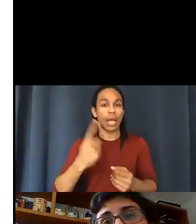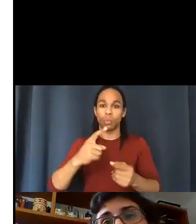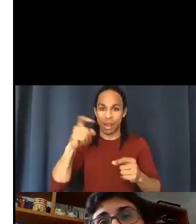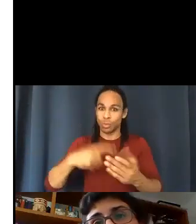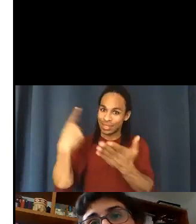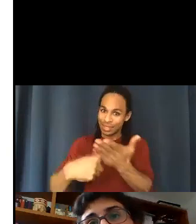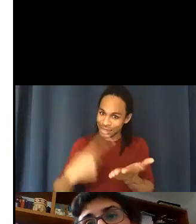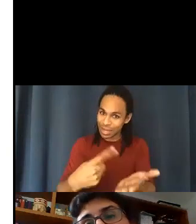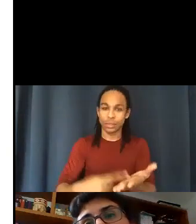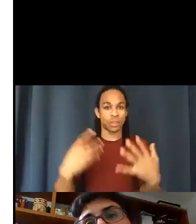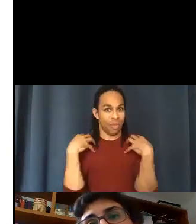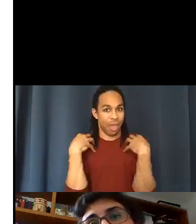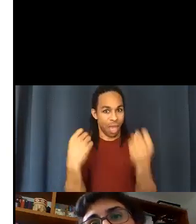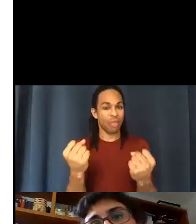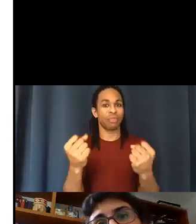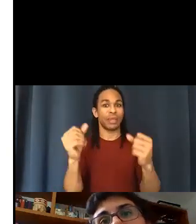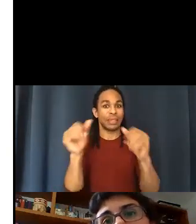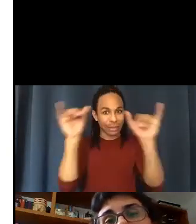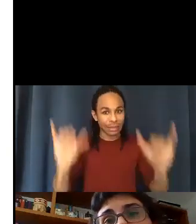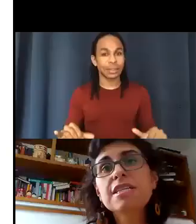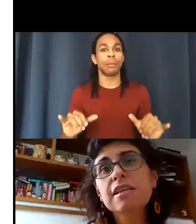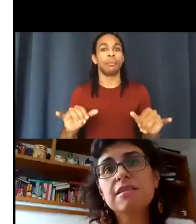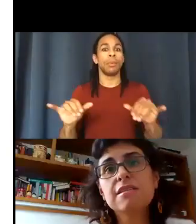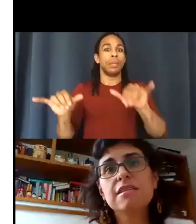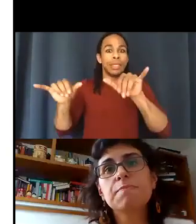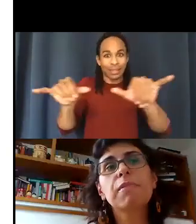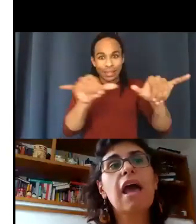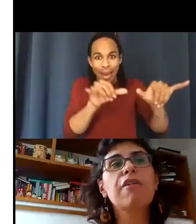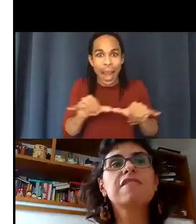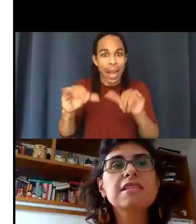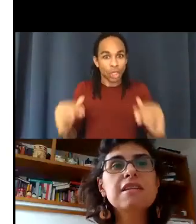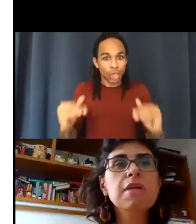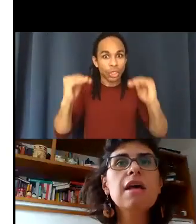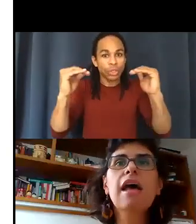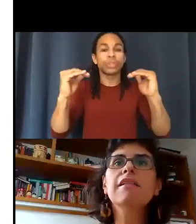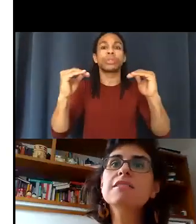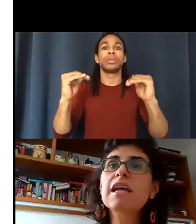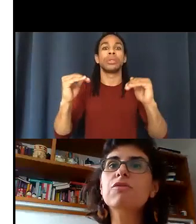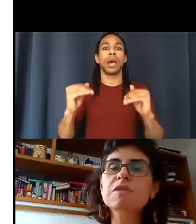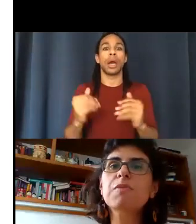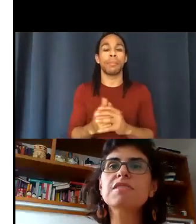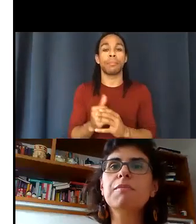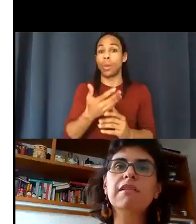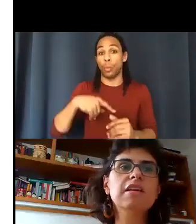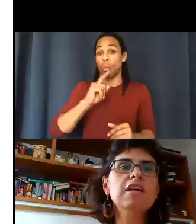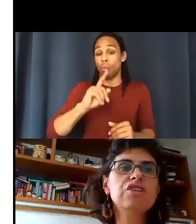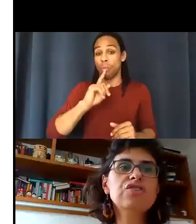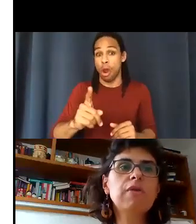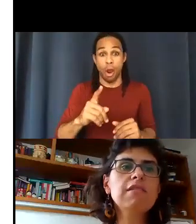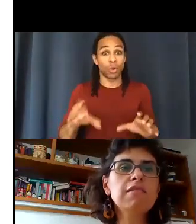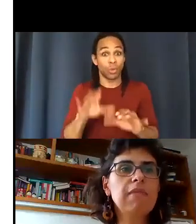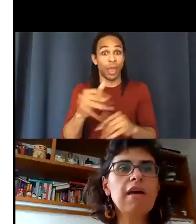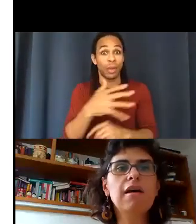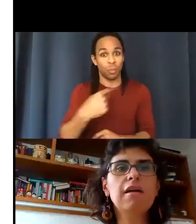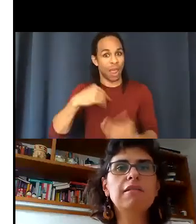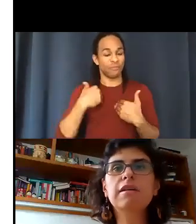been many measures that put in risk this public health system and the state responsibility. Just to